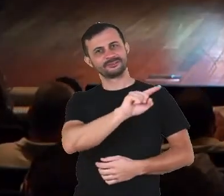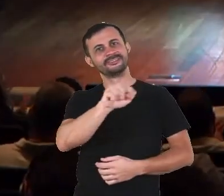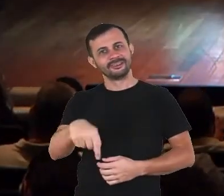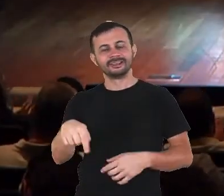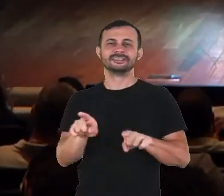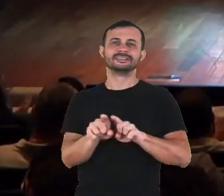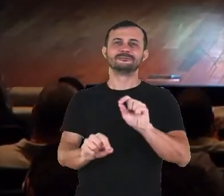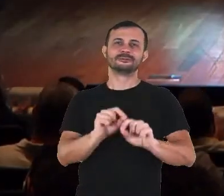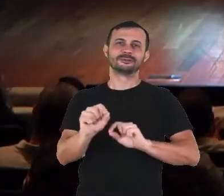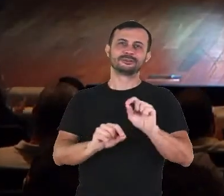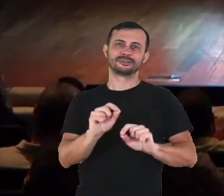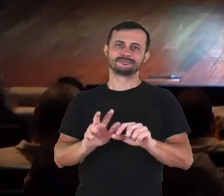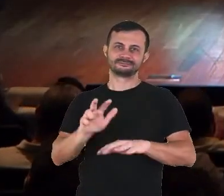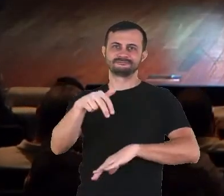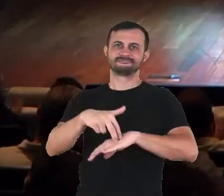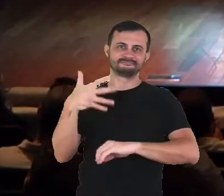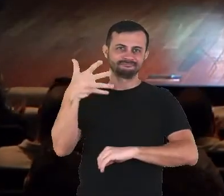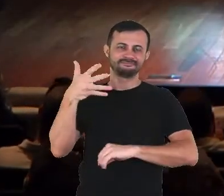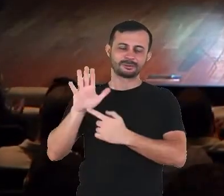presentation.